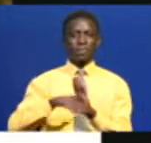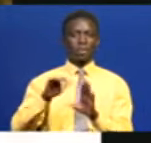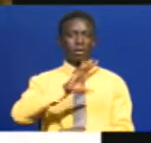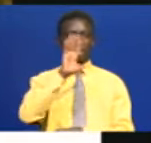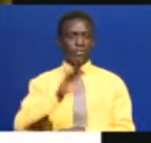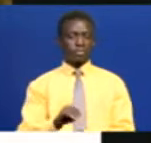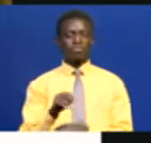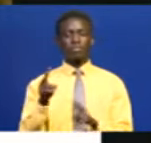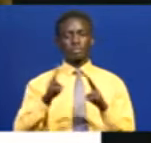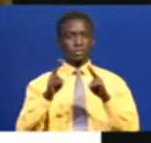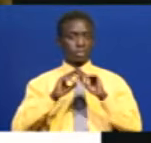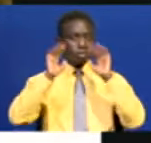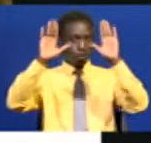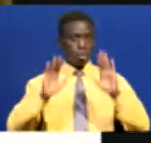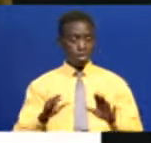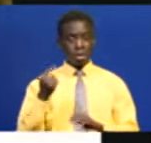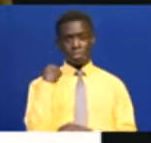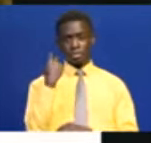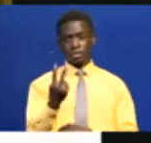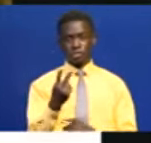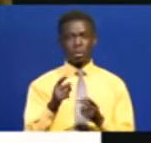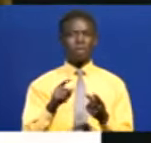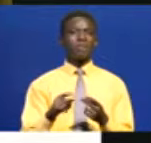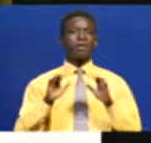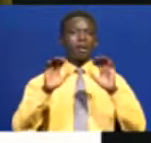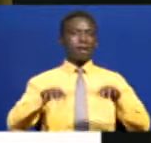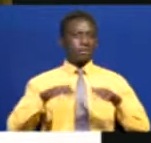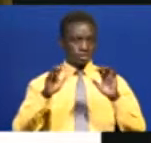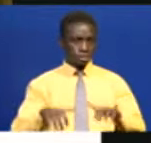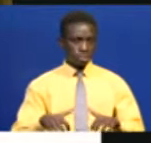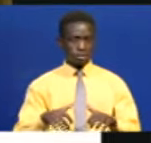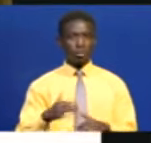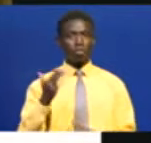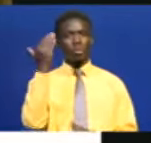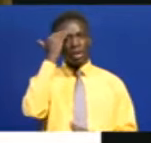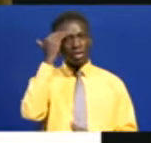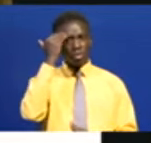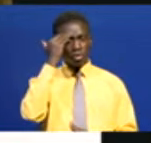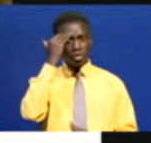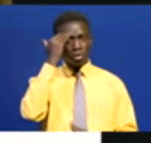very important. And secondly, the agriculture. You know,